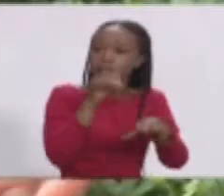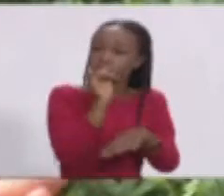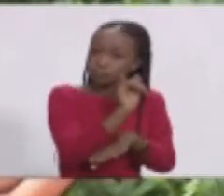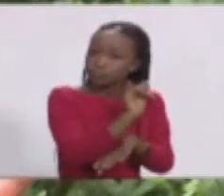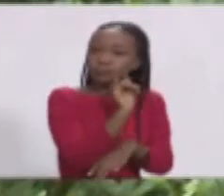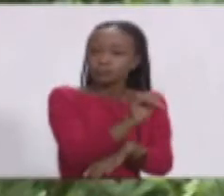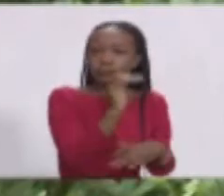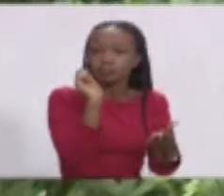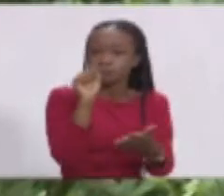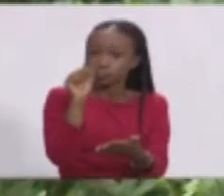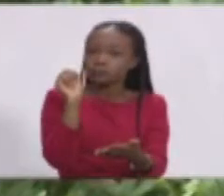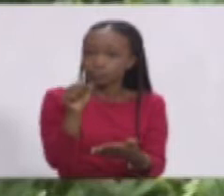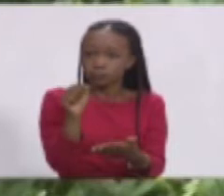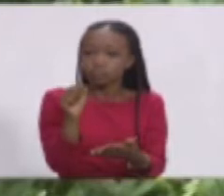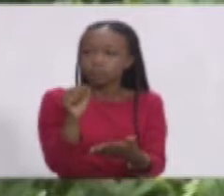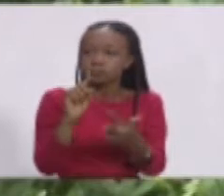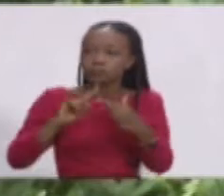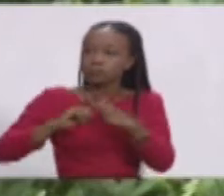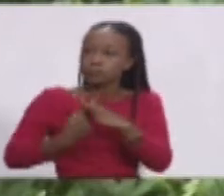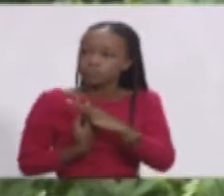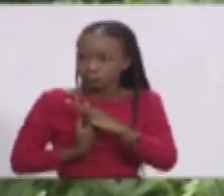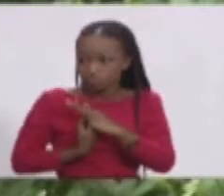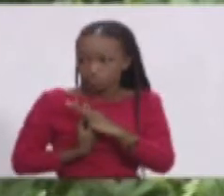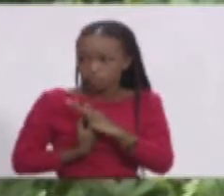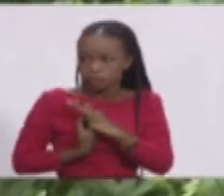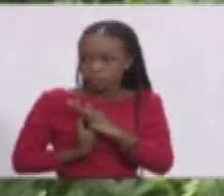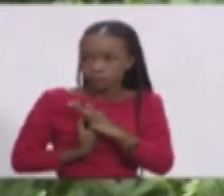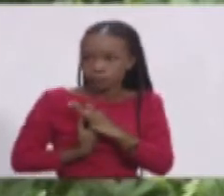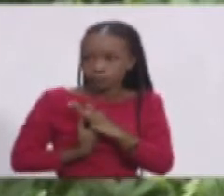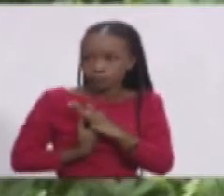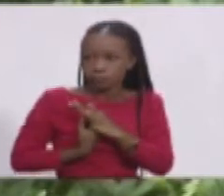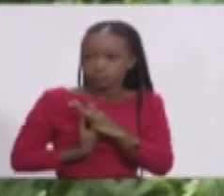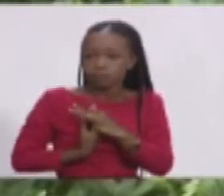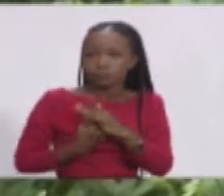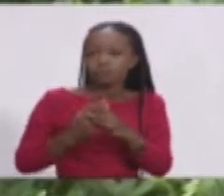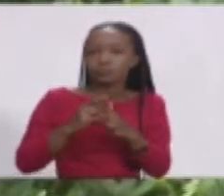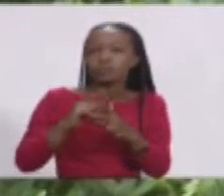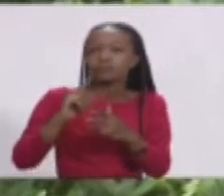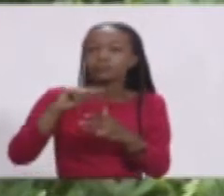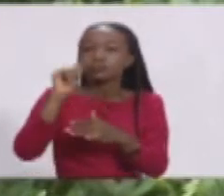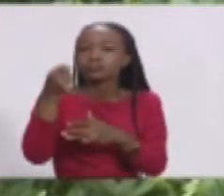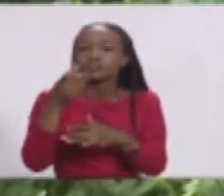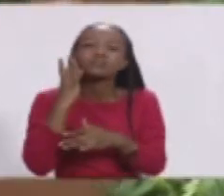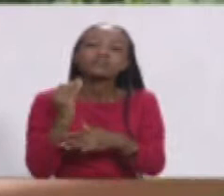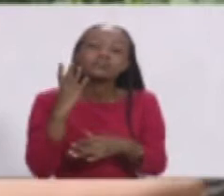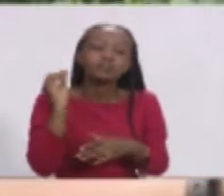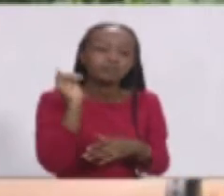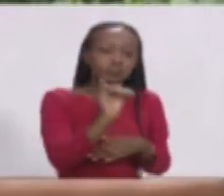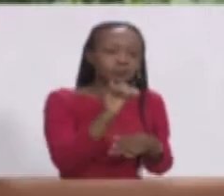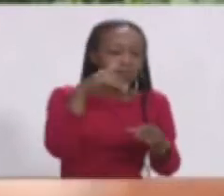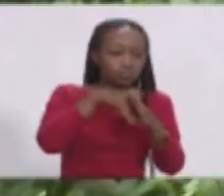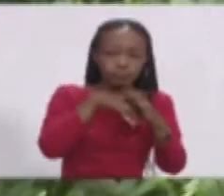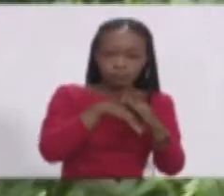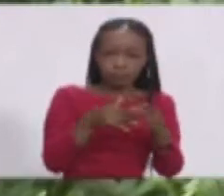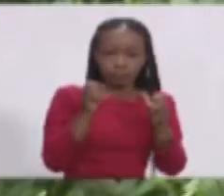may actually begin to get Kenyans used to staying indoors. And if we ever need to